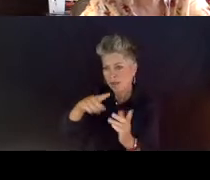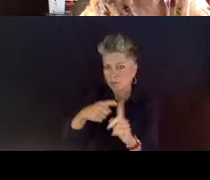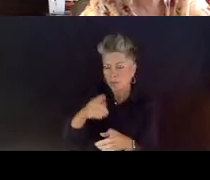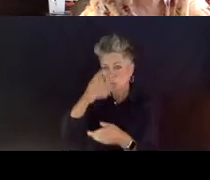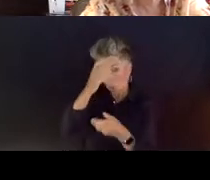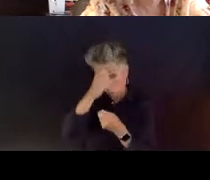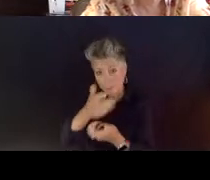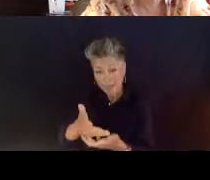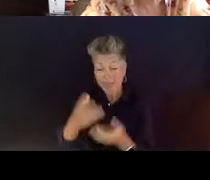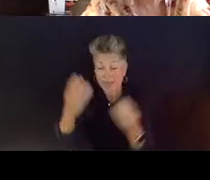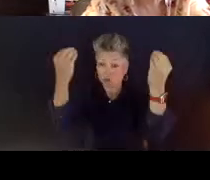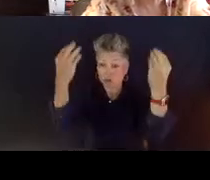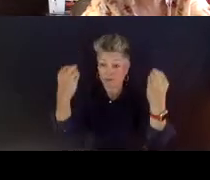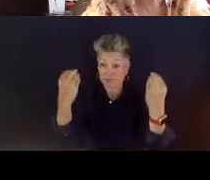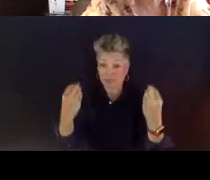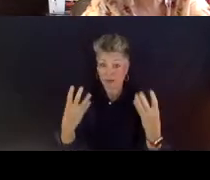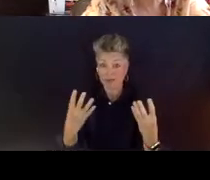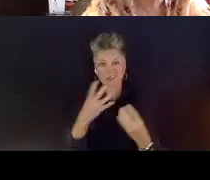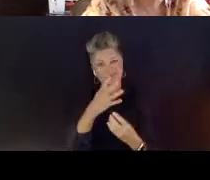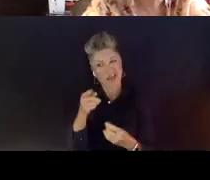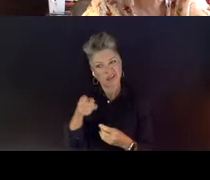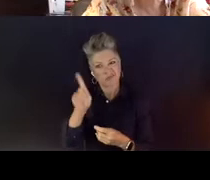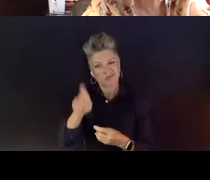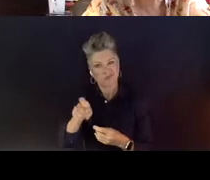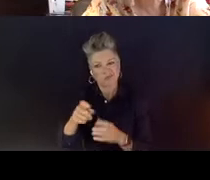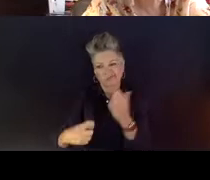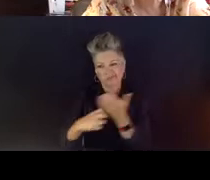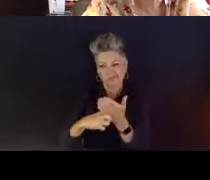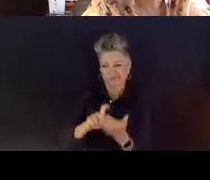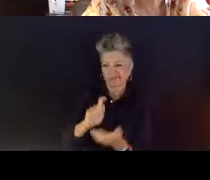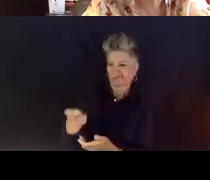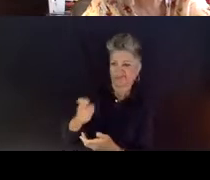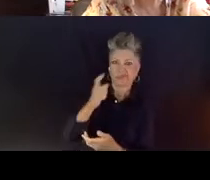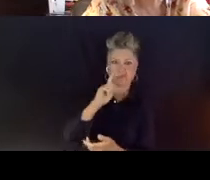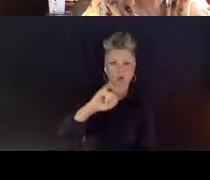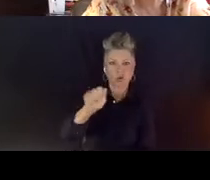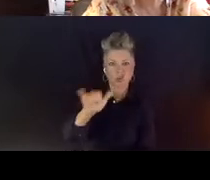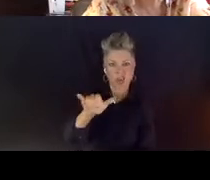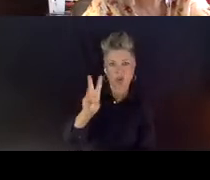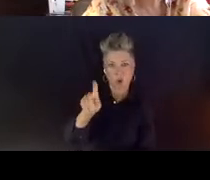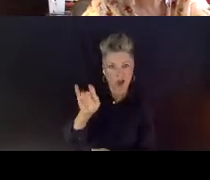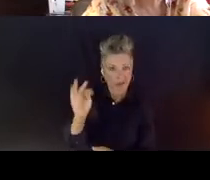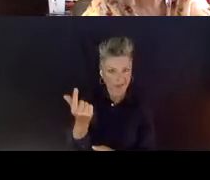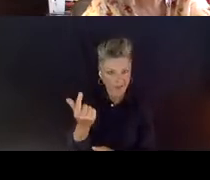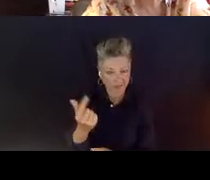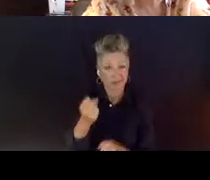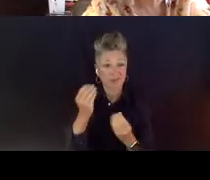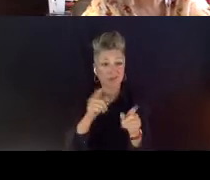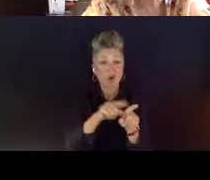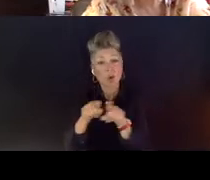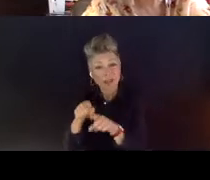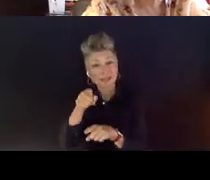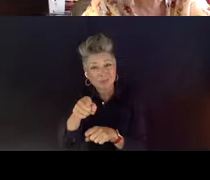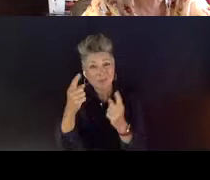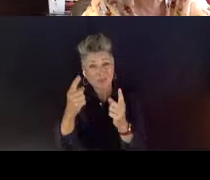fines for jaywalking. So as automobiles proliferated in the 20th century, newspaper